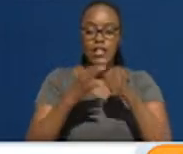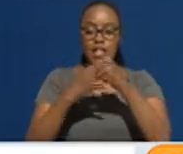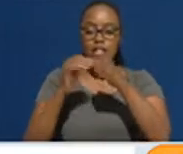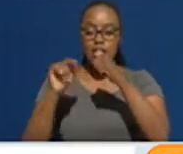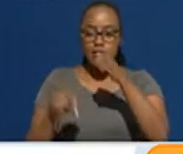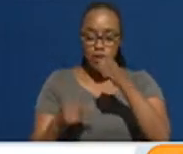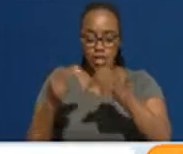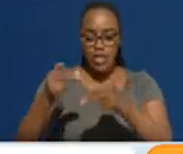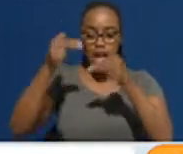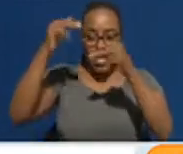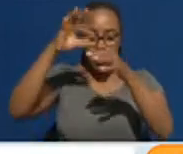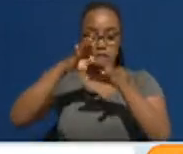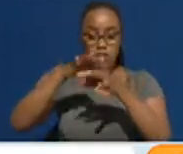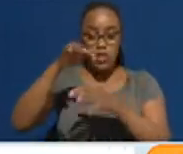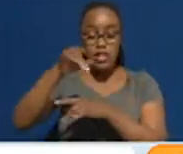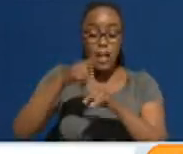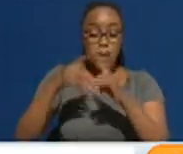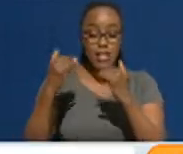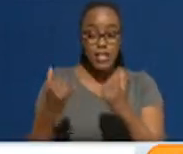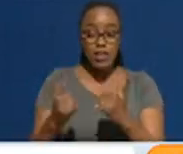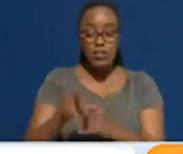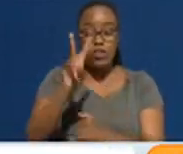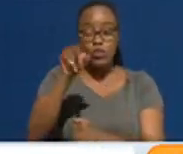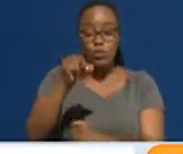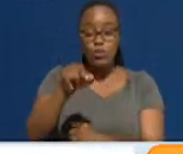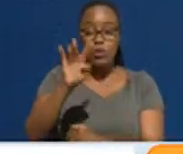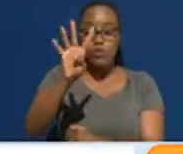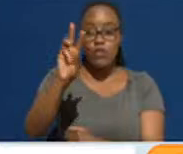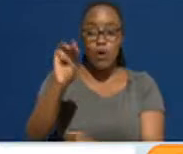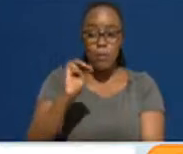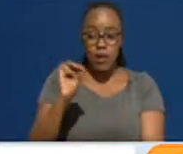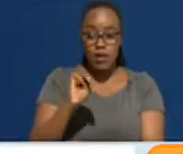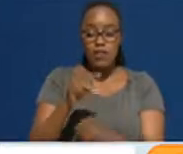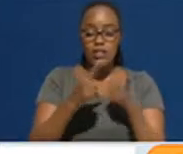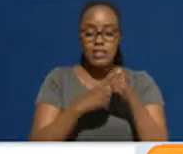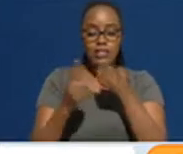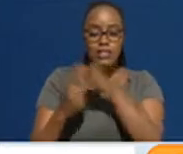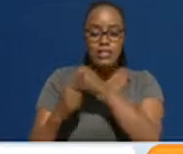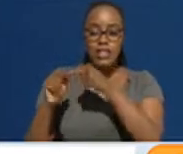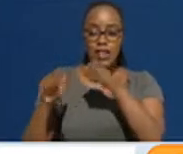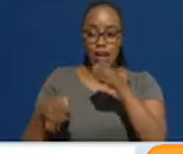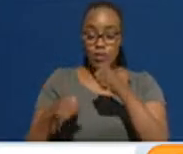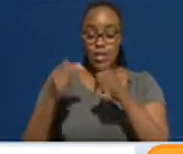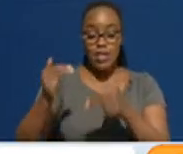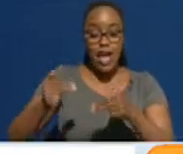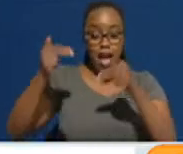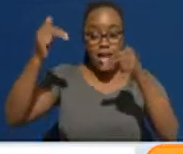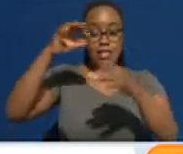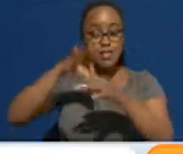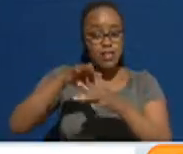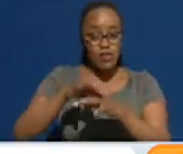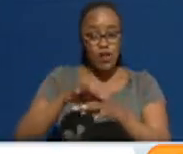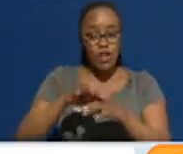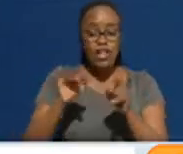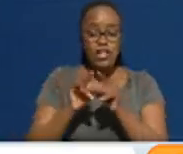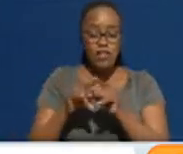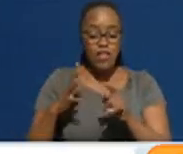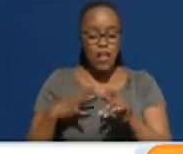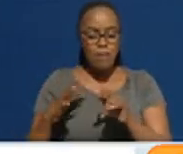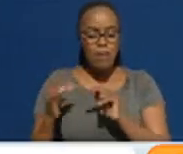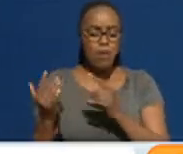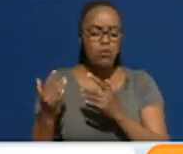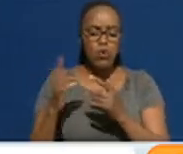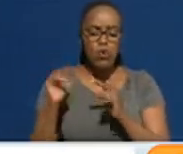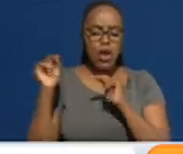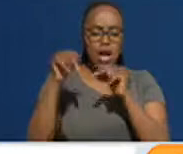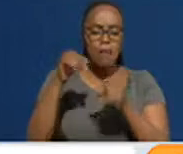was the highest vote there. This time, with 2.4 million voters, I got 66,000, mm-hmm. and that was the highest vote. The turnout going down